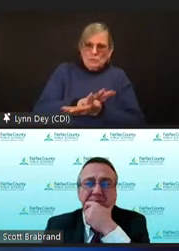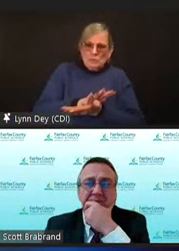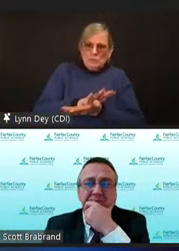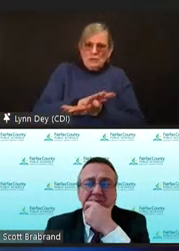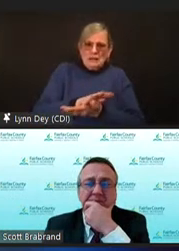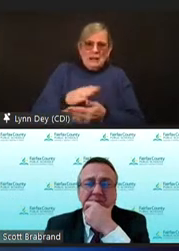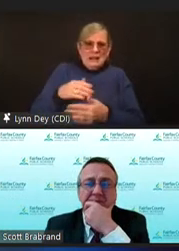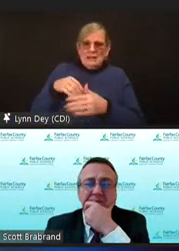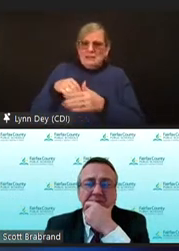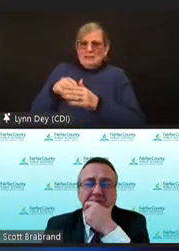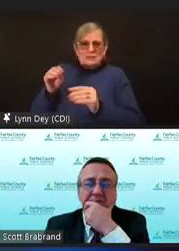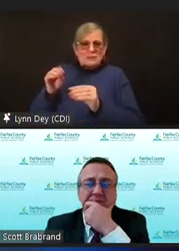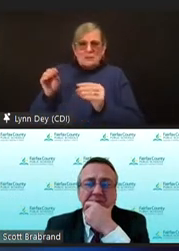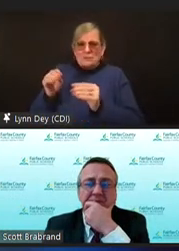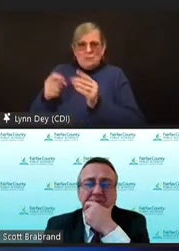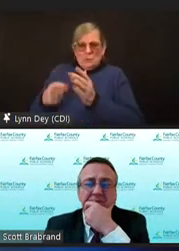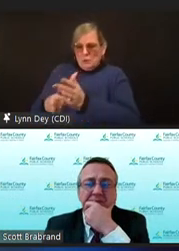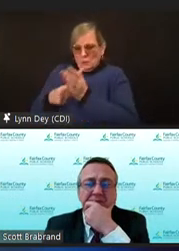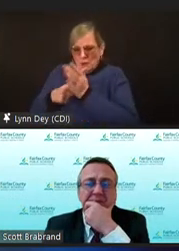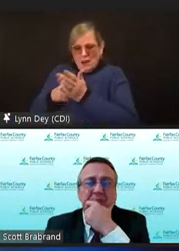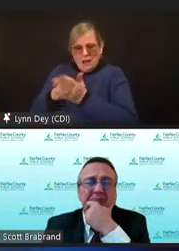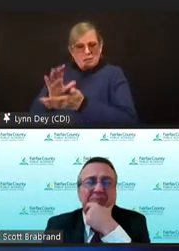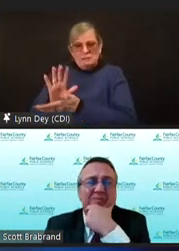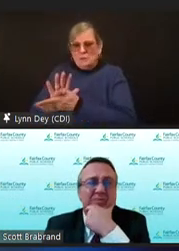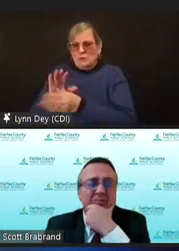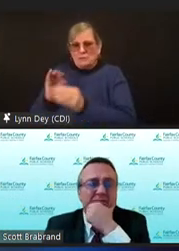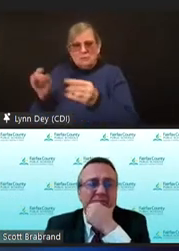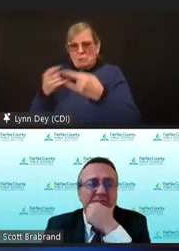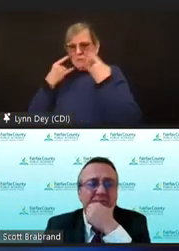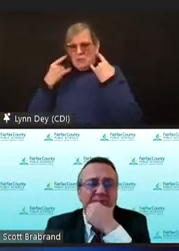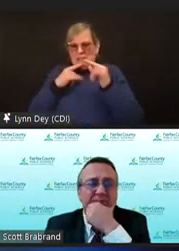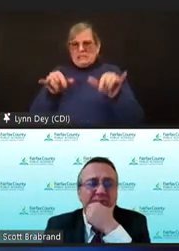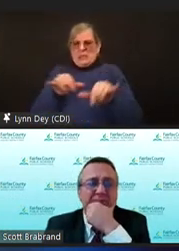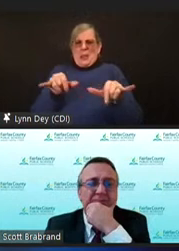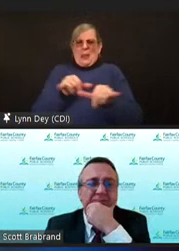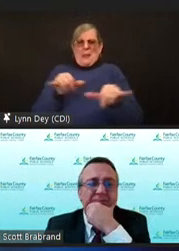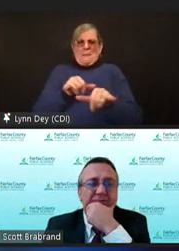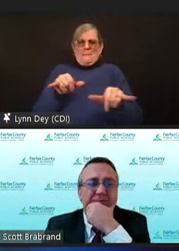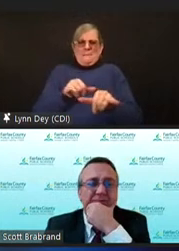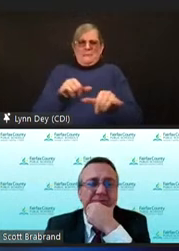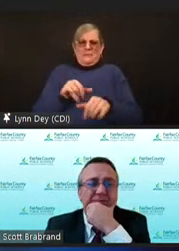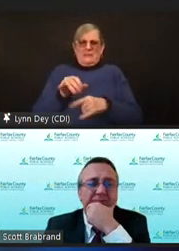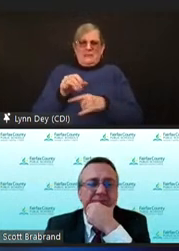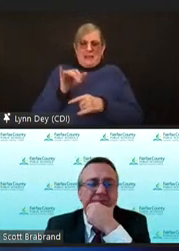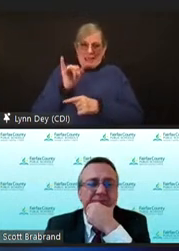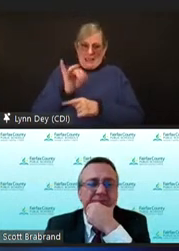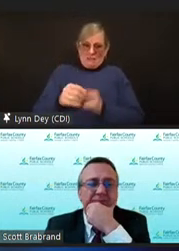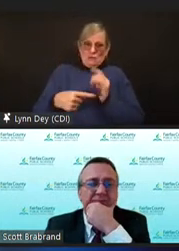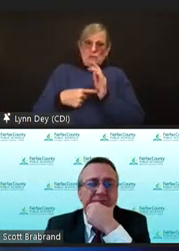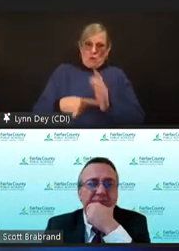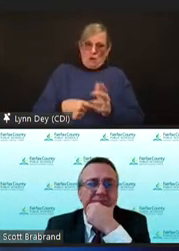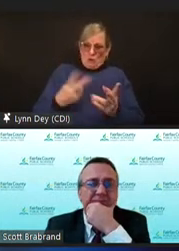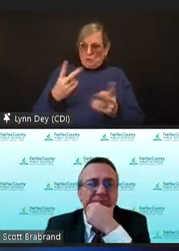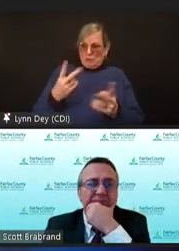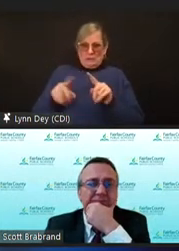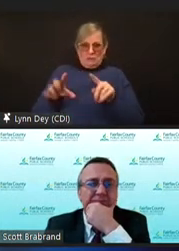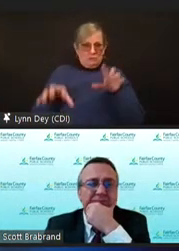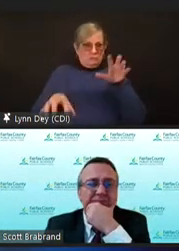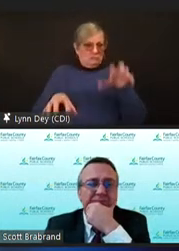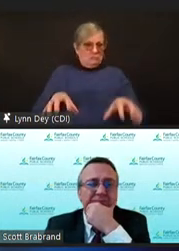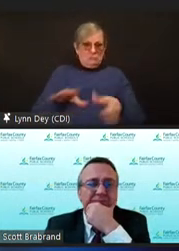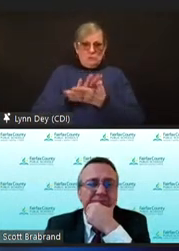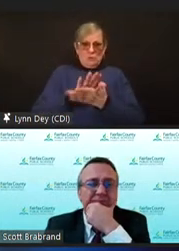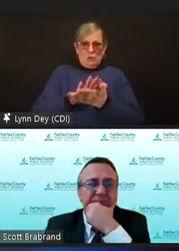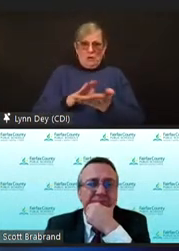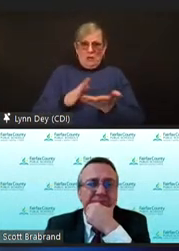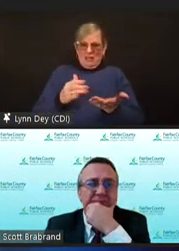require masks. So if that's shown in, I've seen two separate studies saying that, why are we